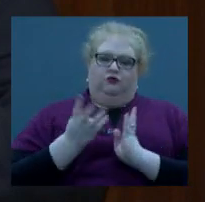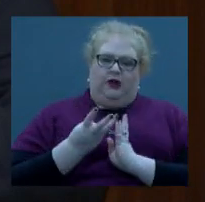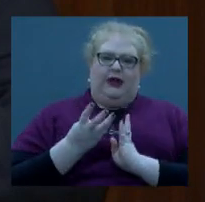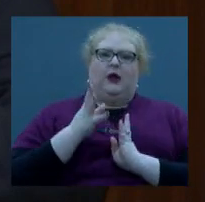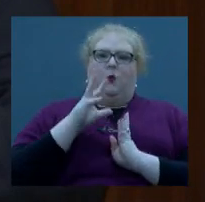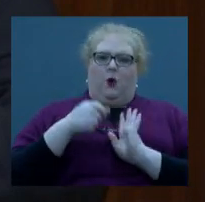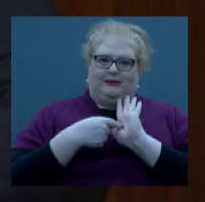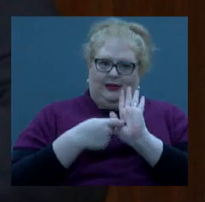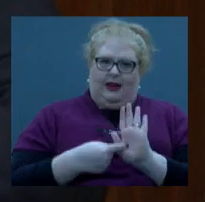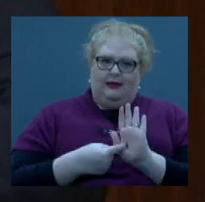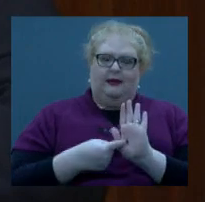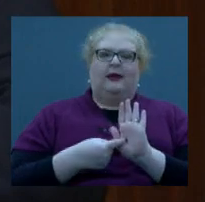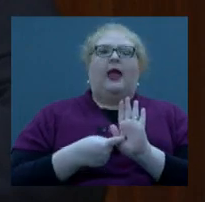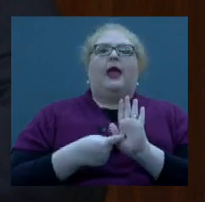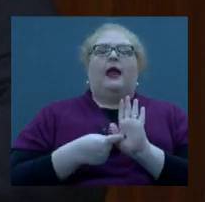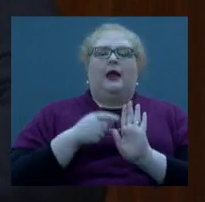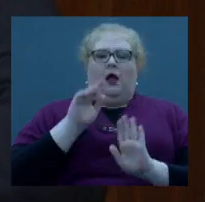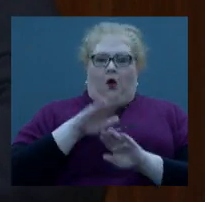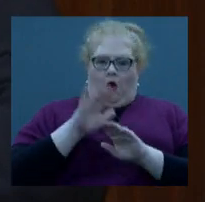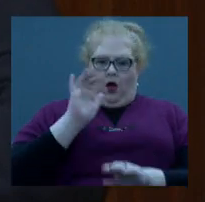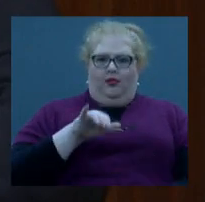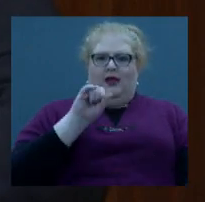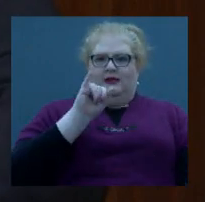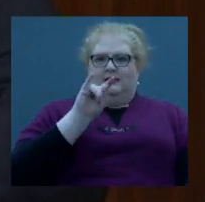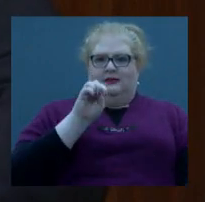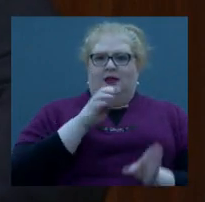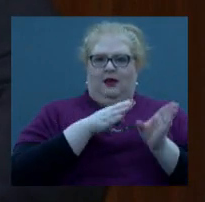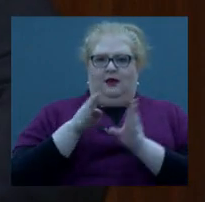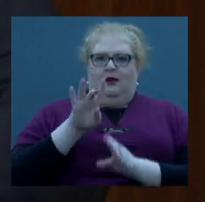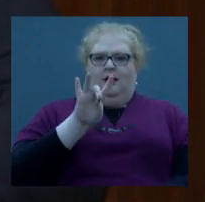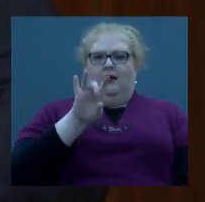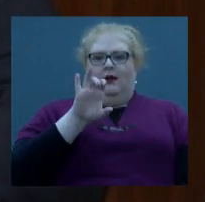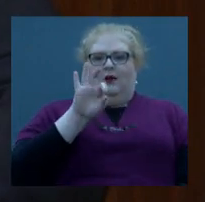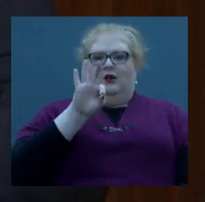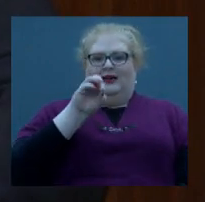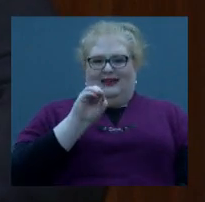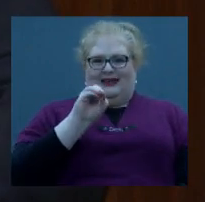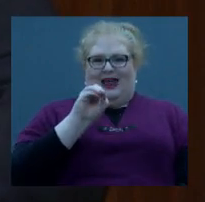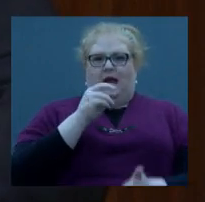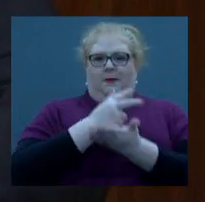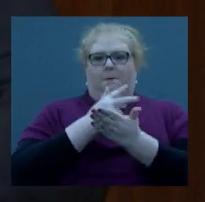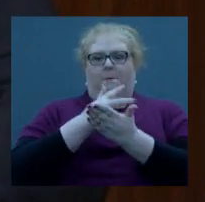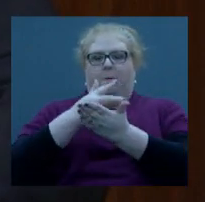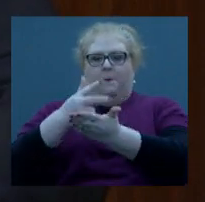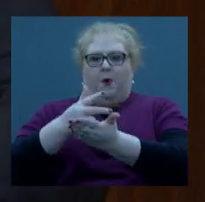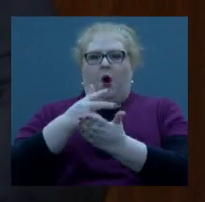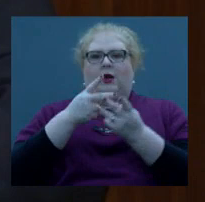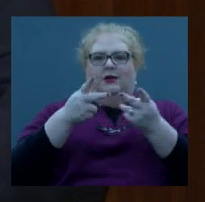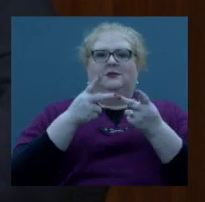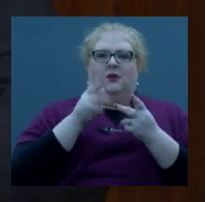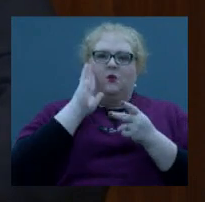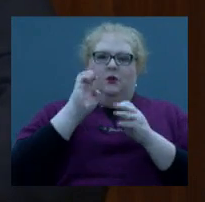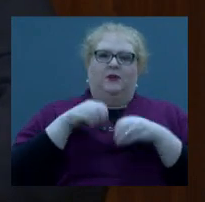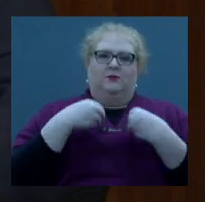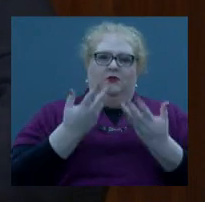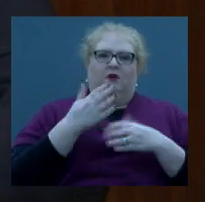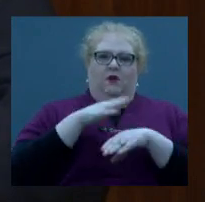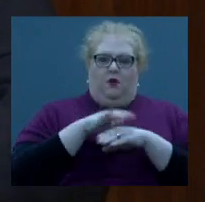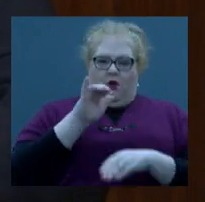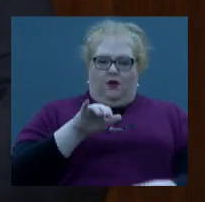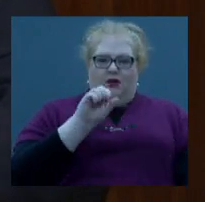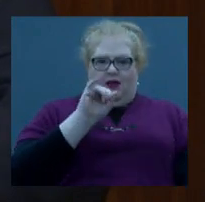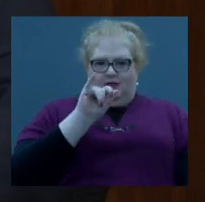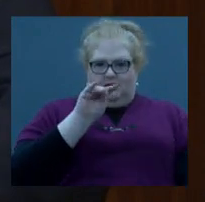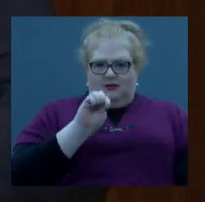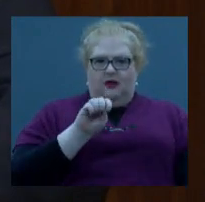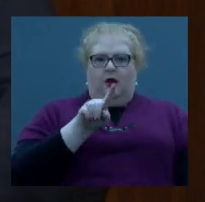indicated on the site plan. 890 parking spaces would be provided on the site.